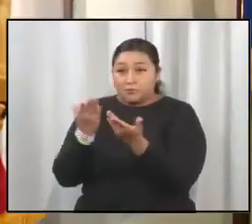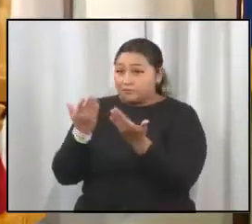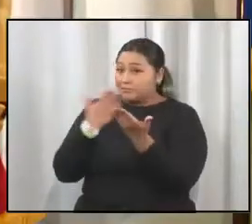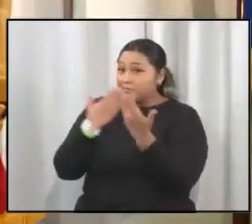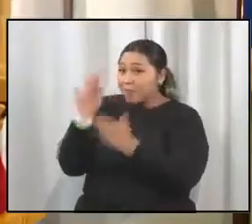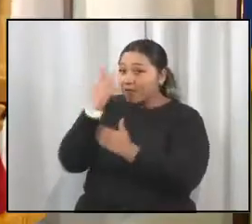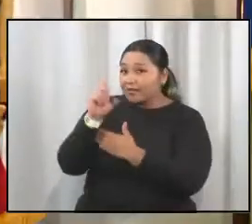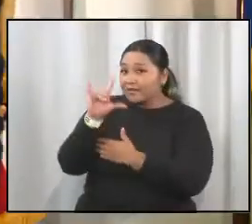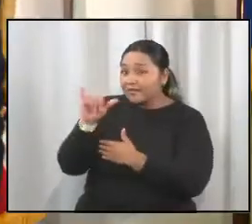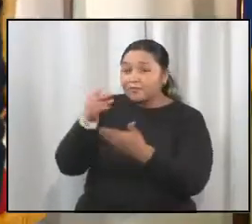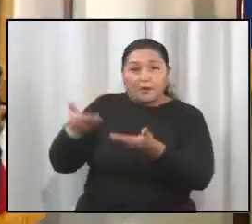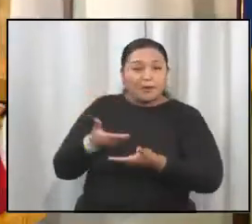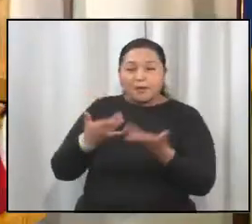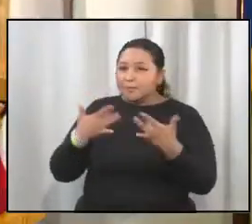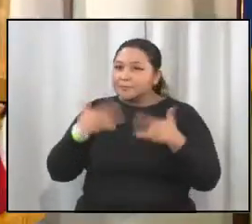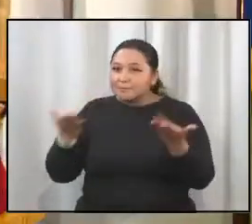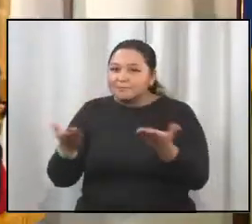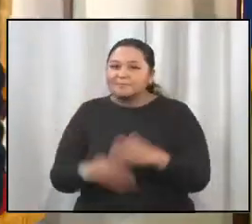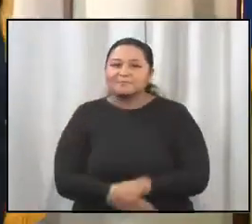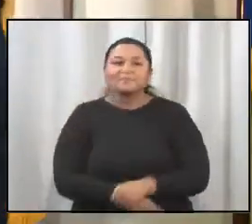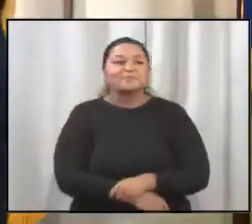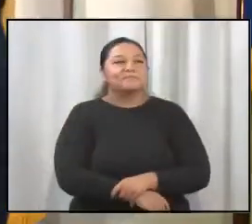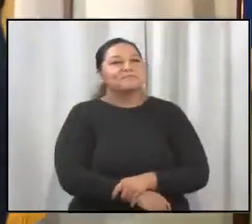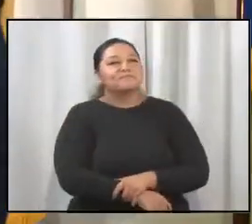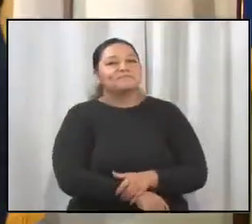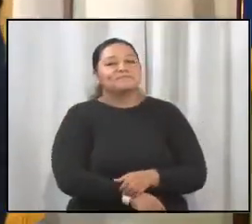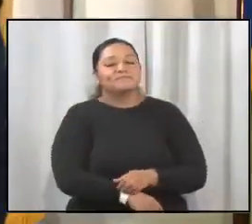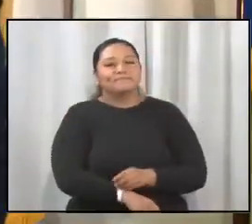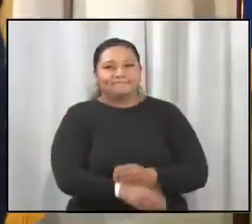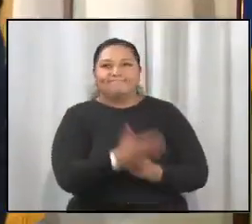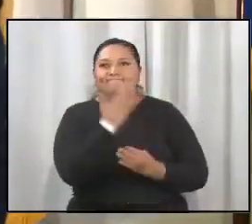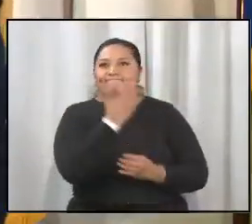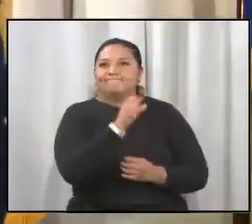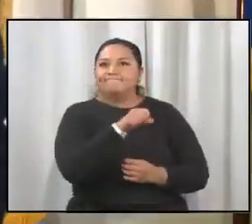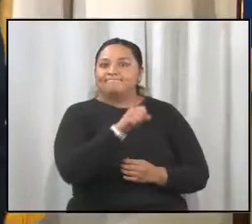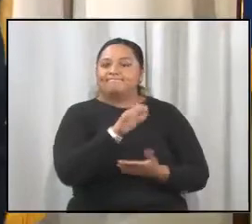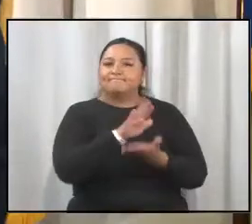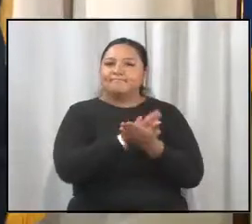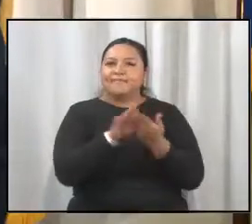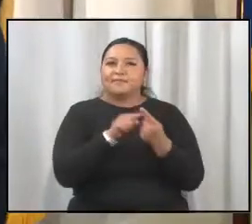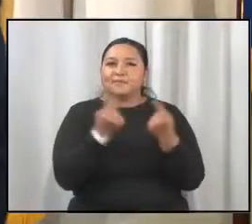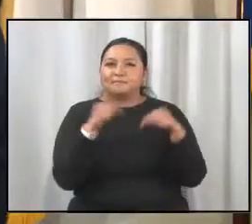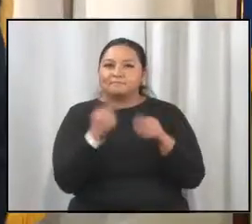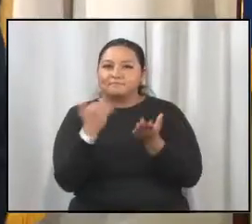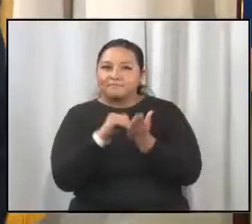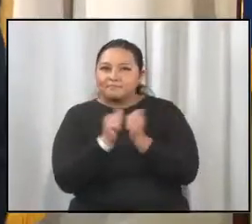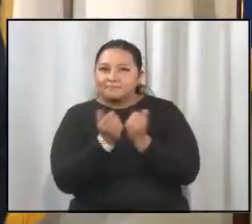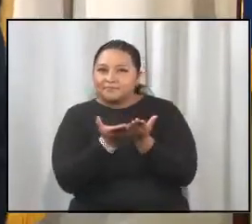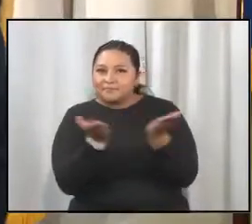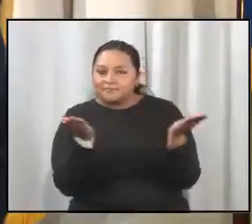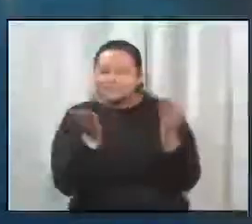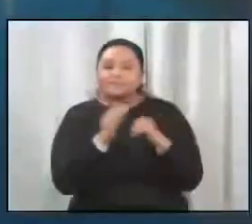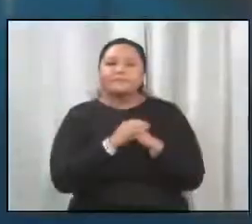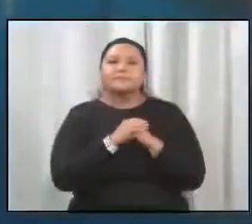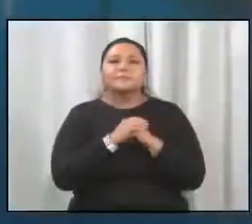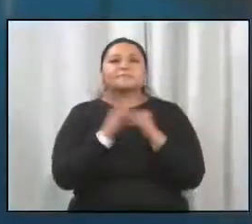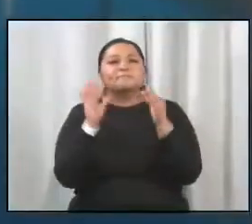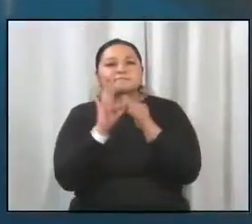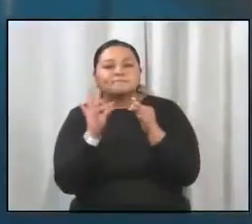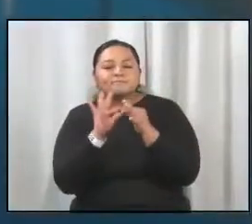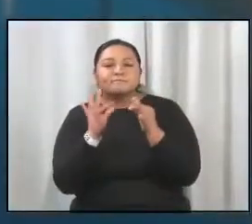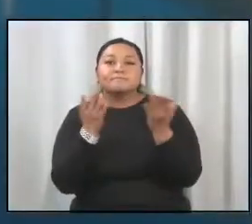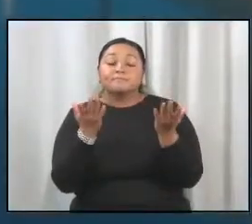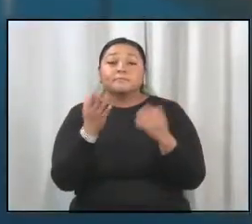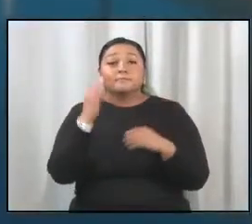welcome. What are we up to? Thank you, Mayor. So it's great to be back with you all here today and to be able to share this news. As you know, the lease